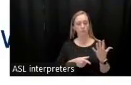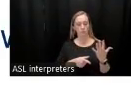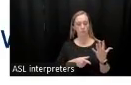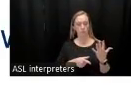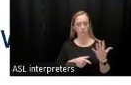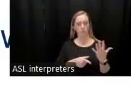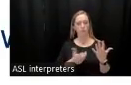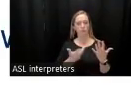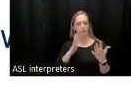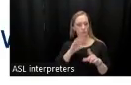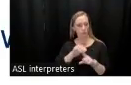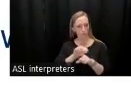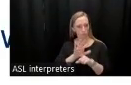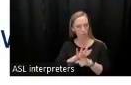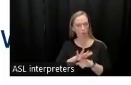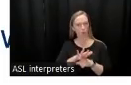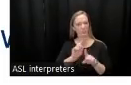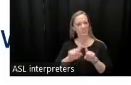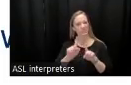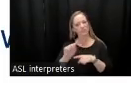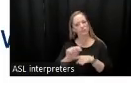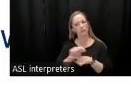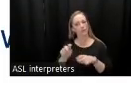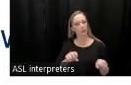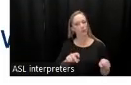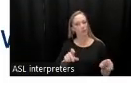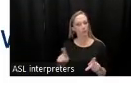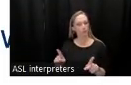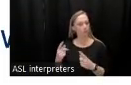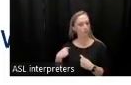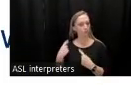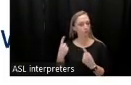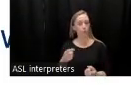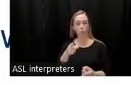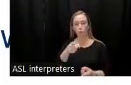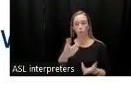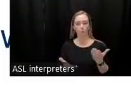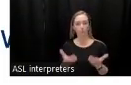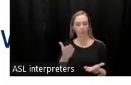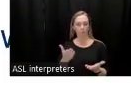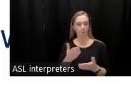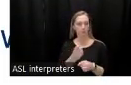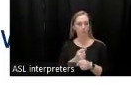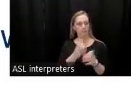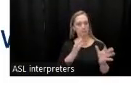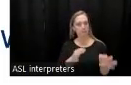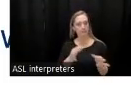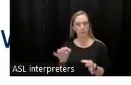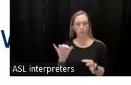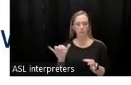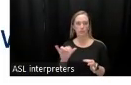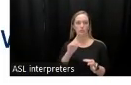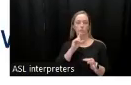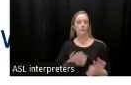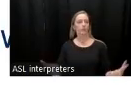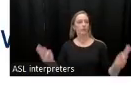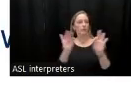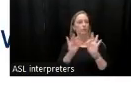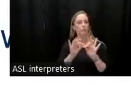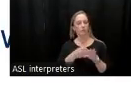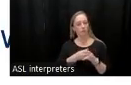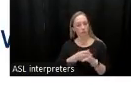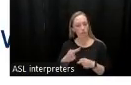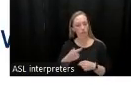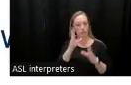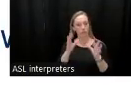different training opportunities, and you may have made decisions like pivotal career decisions based on putting